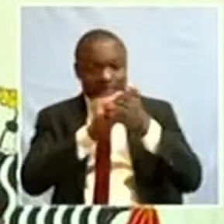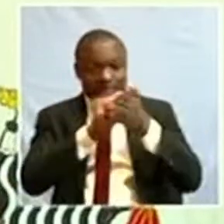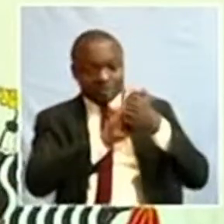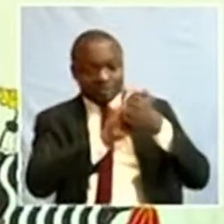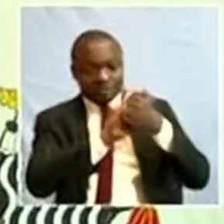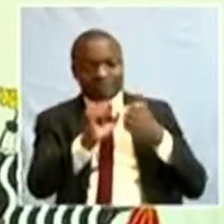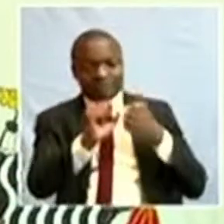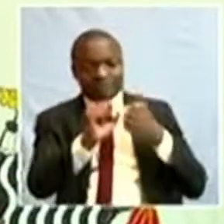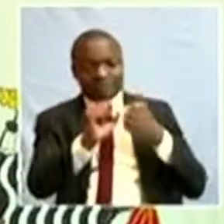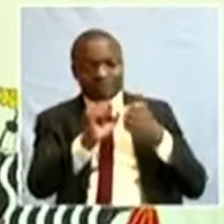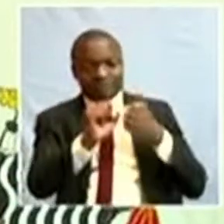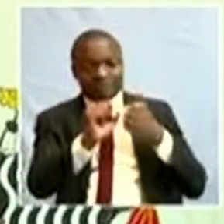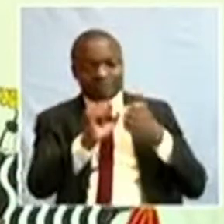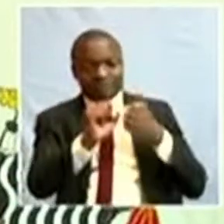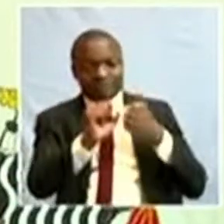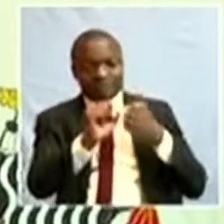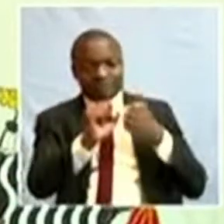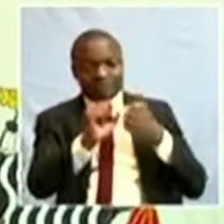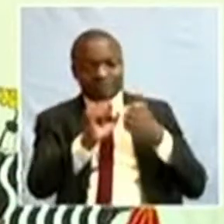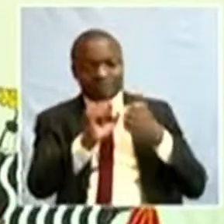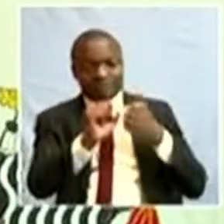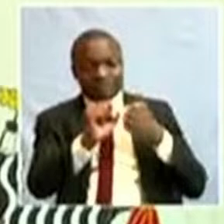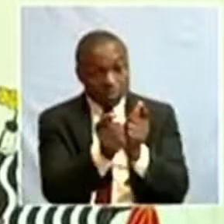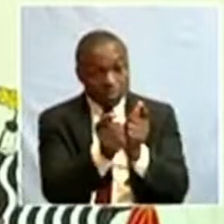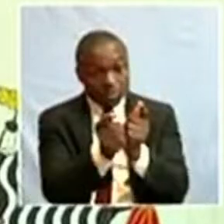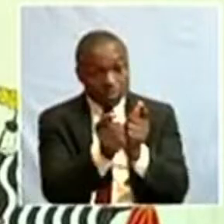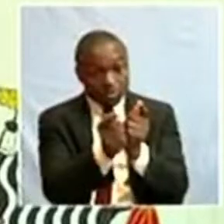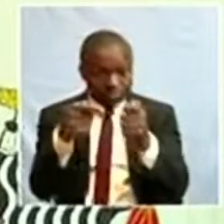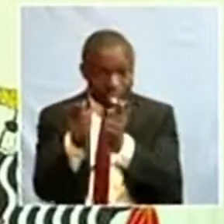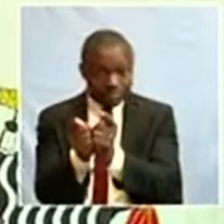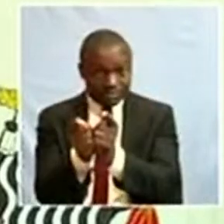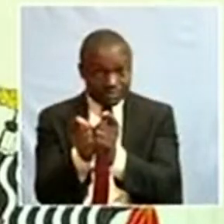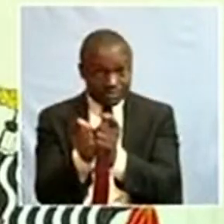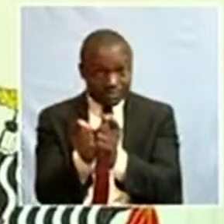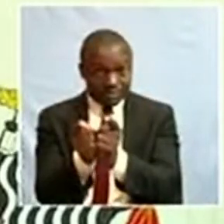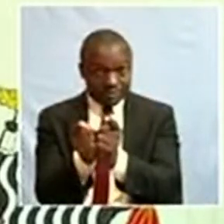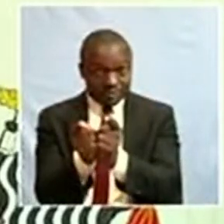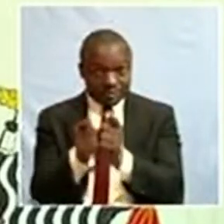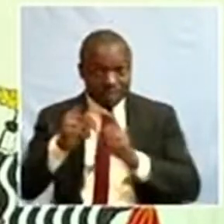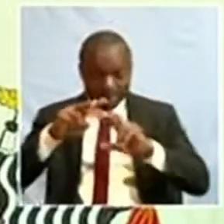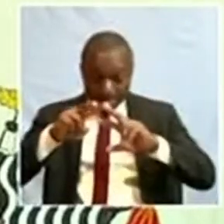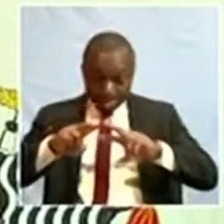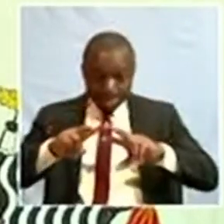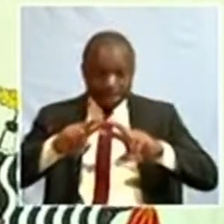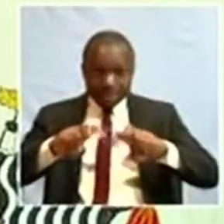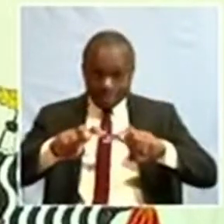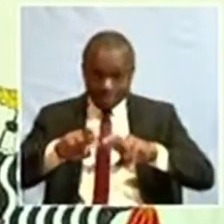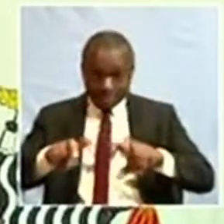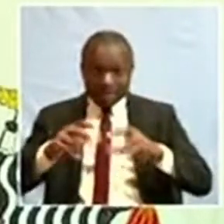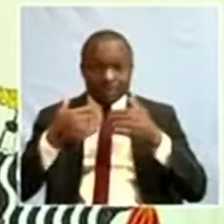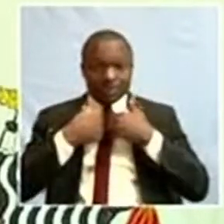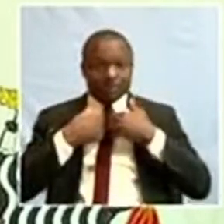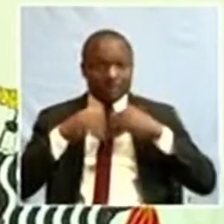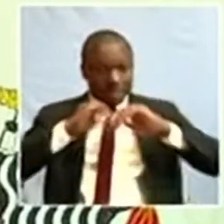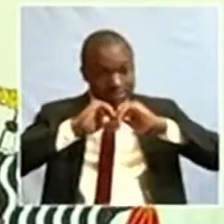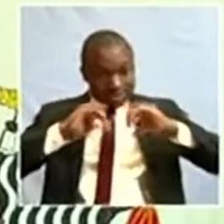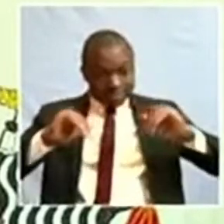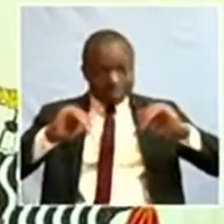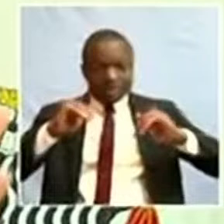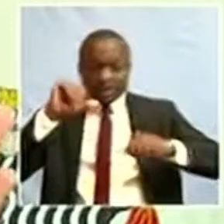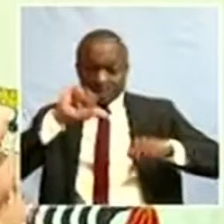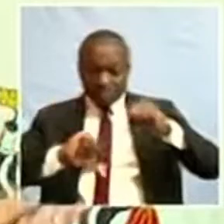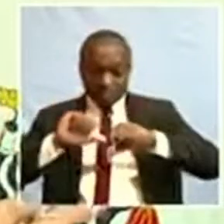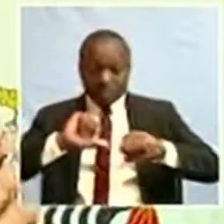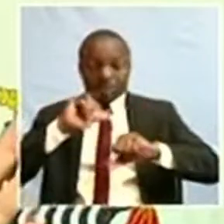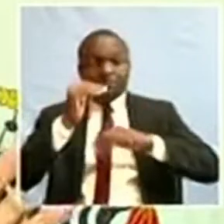whole. Okay. Classify them because in terms of evaluating them, we have separate audit procedures for the